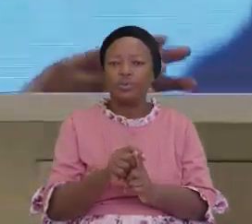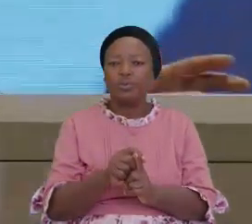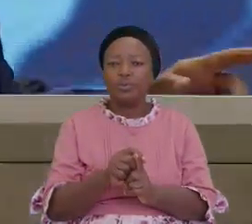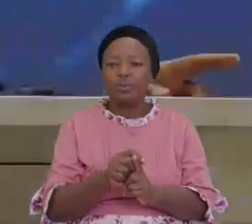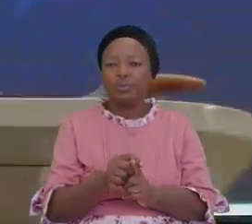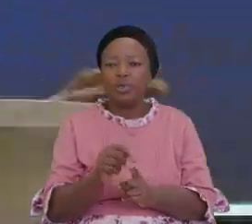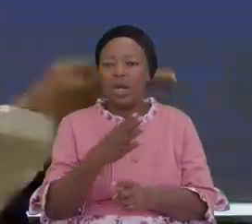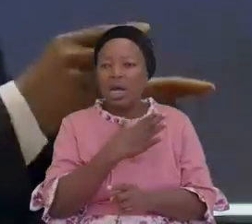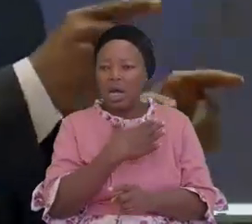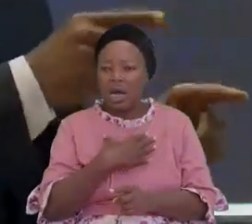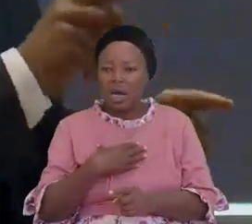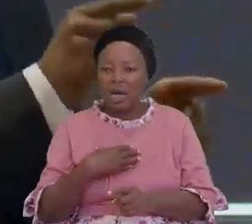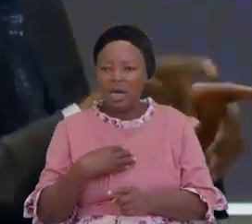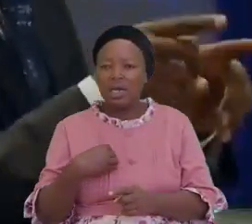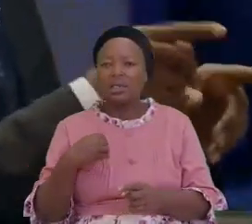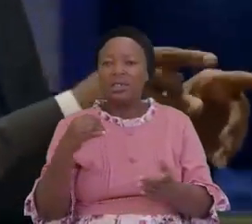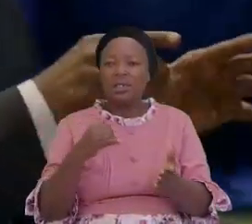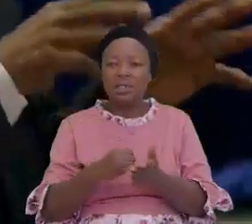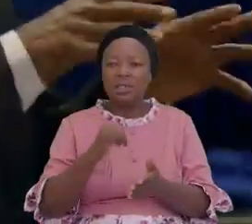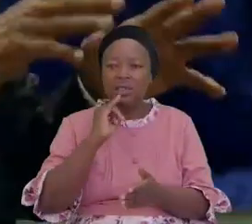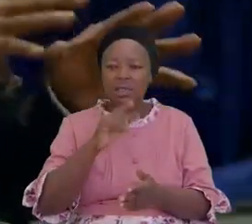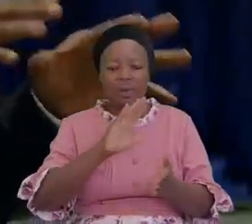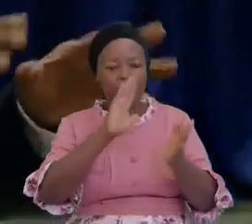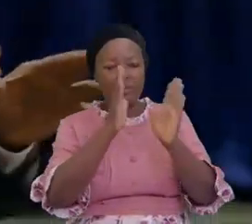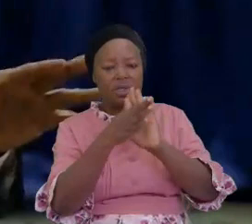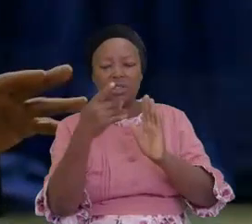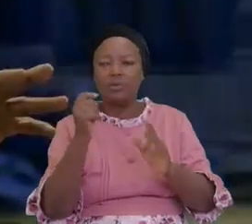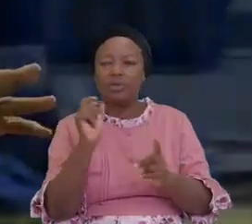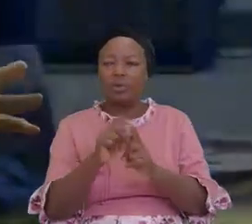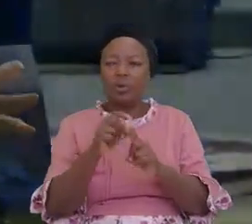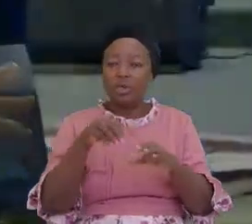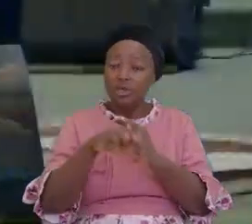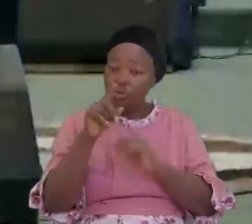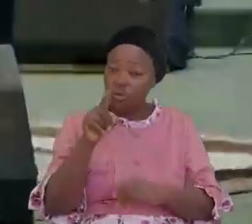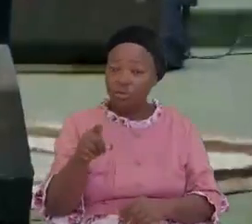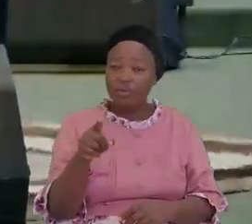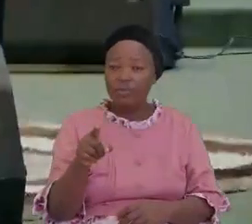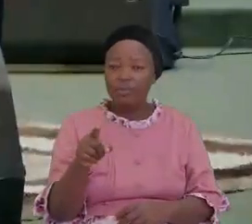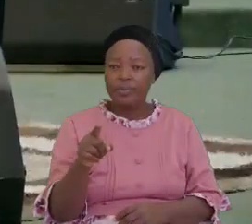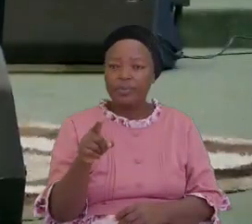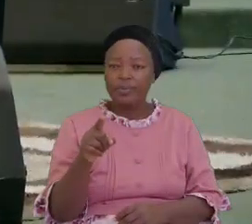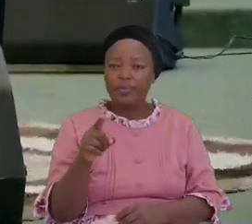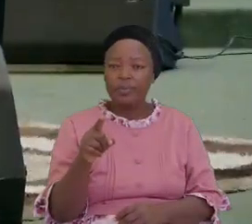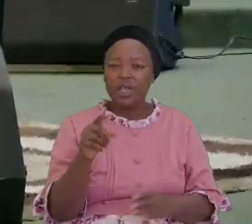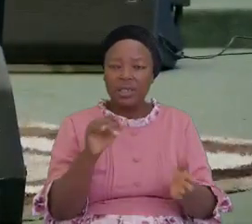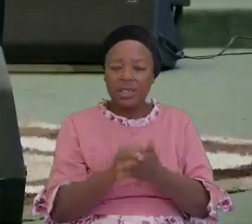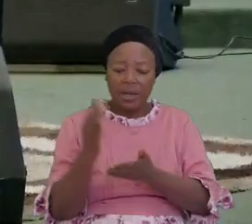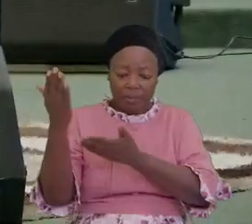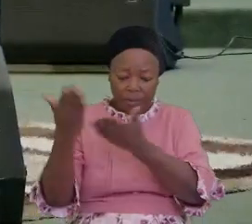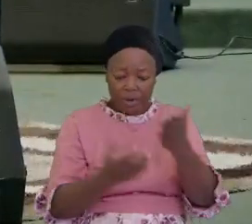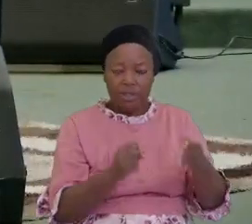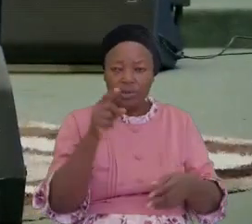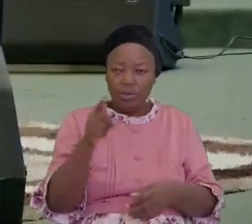And it is the presence of the word in you. that brings you